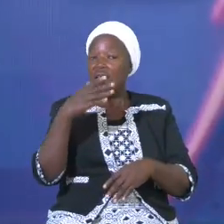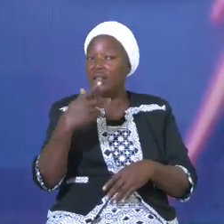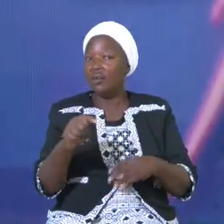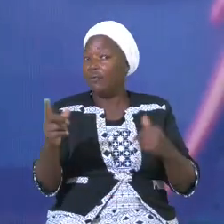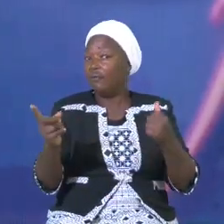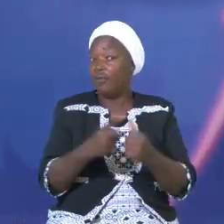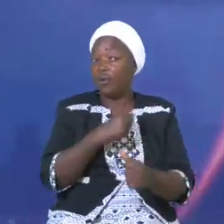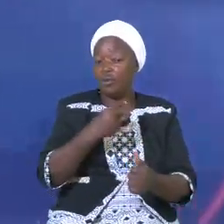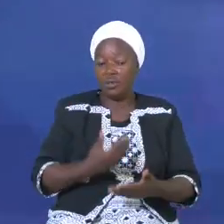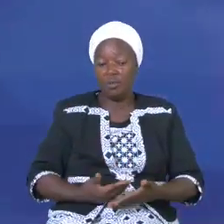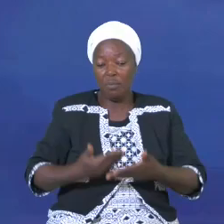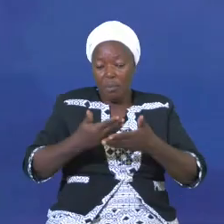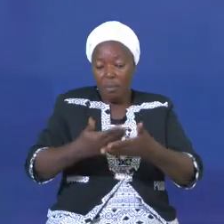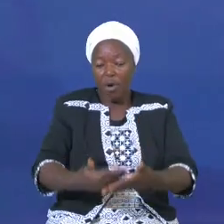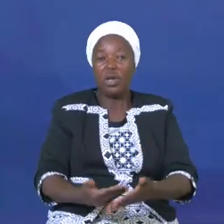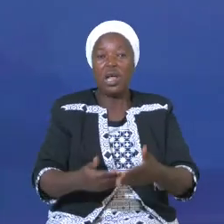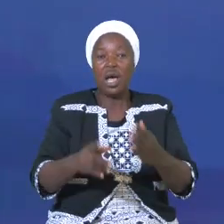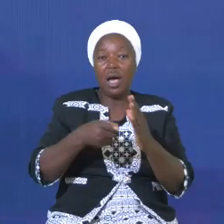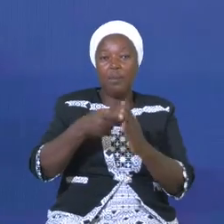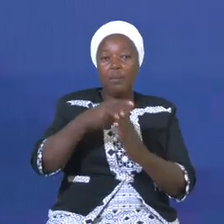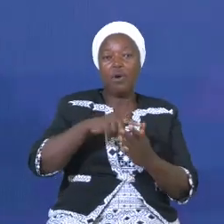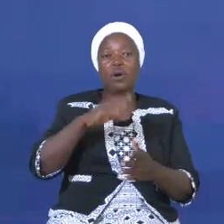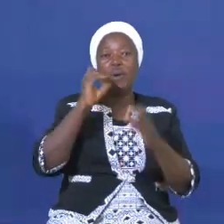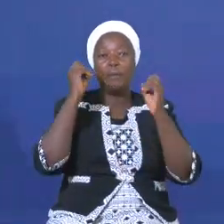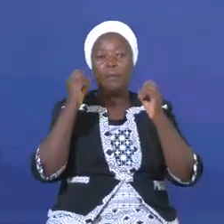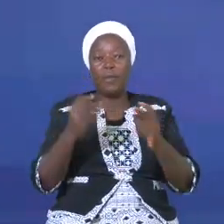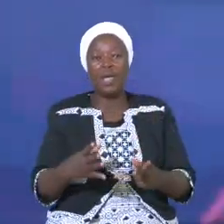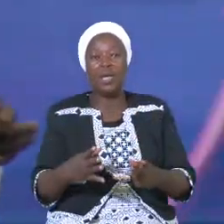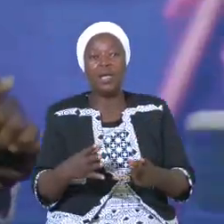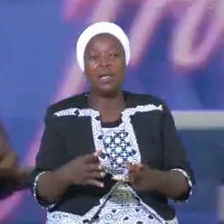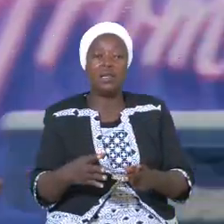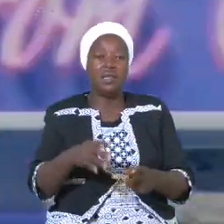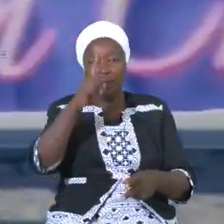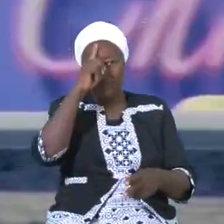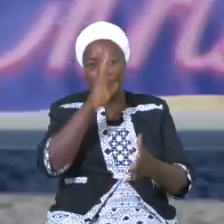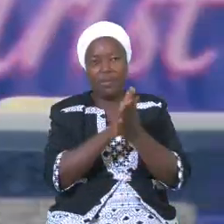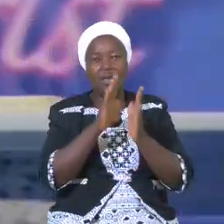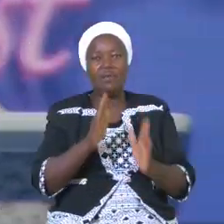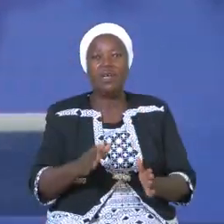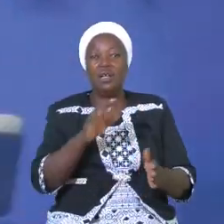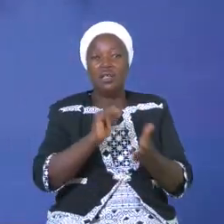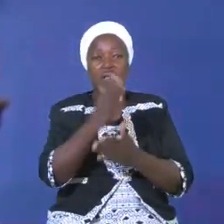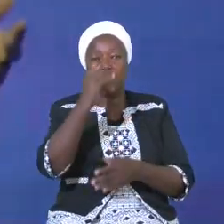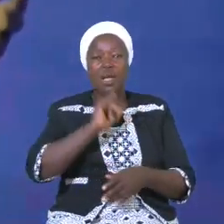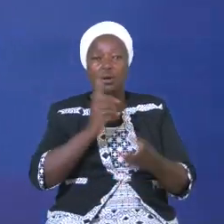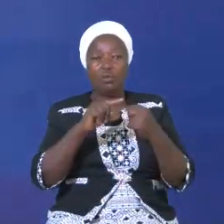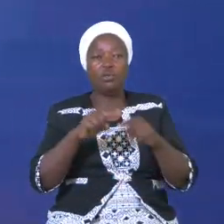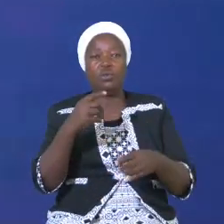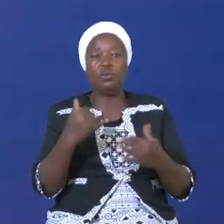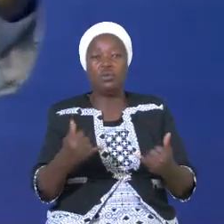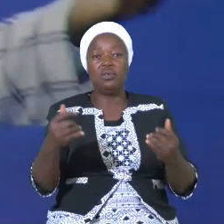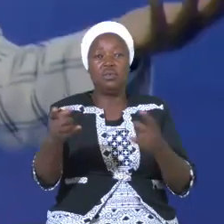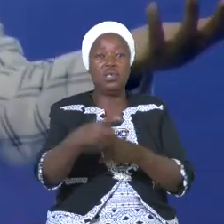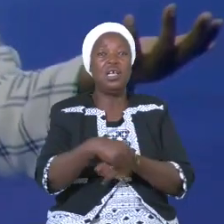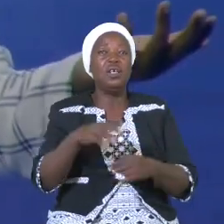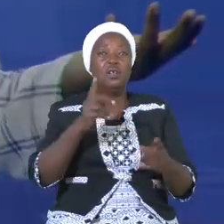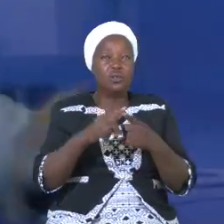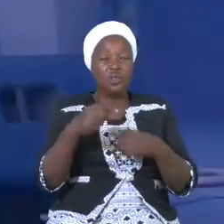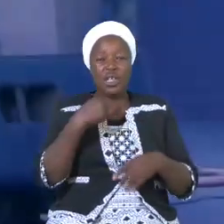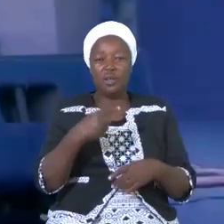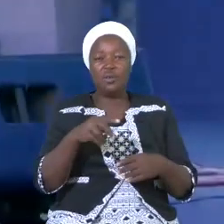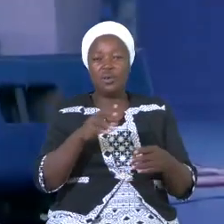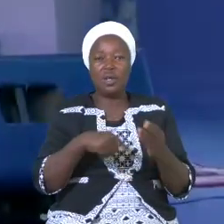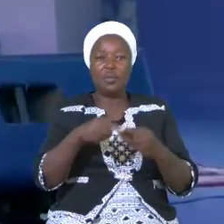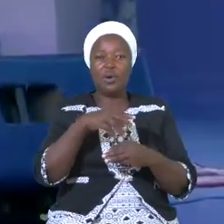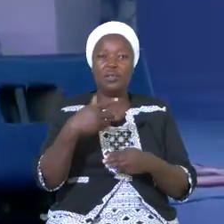born among many brethren that's why i come to you today to tell you about your privilege